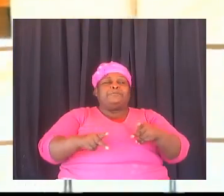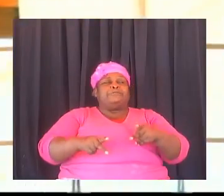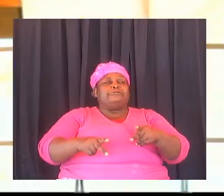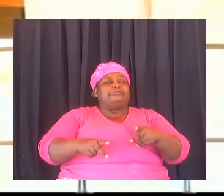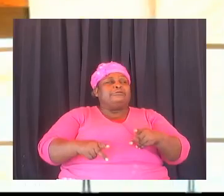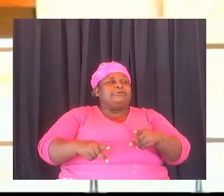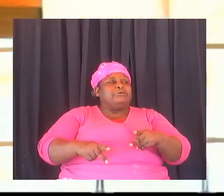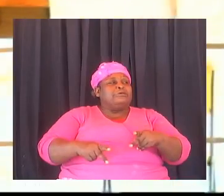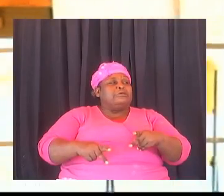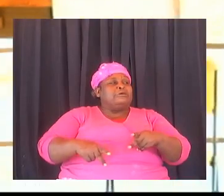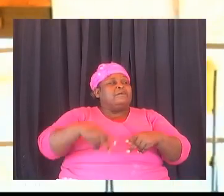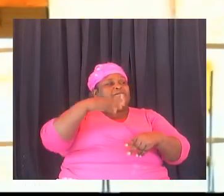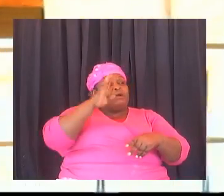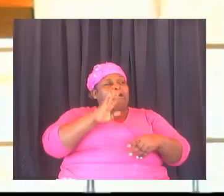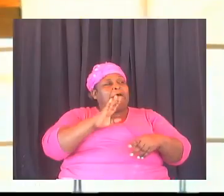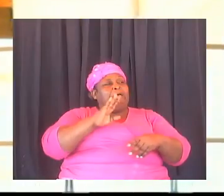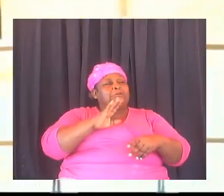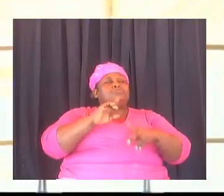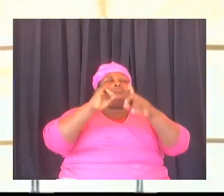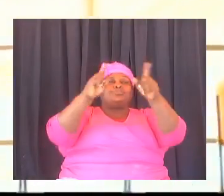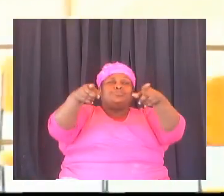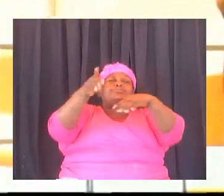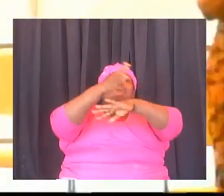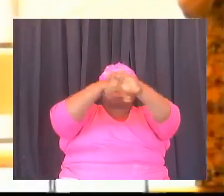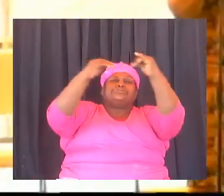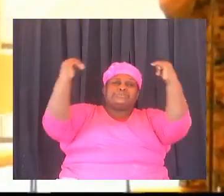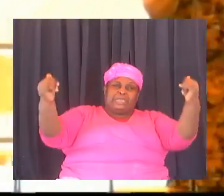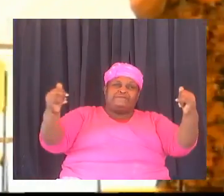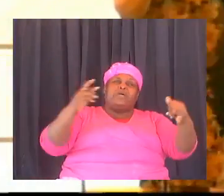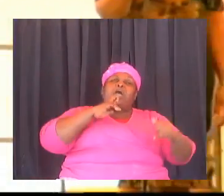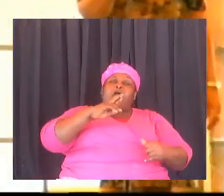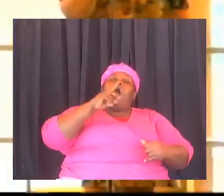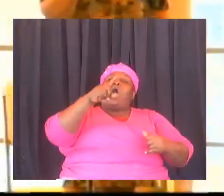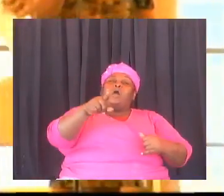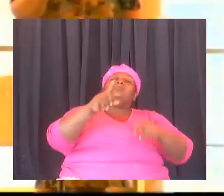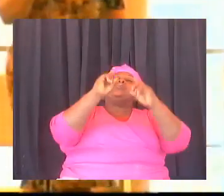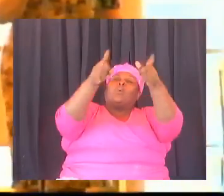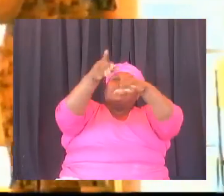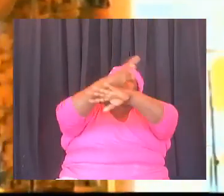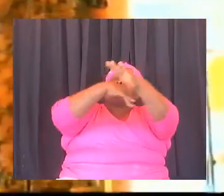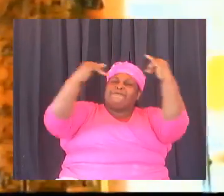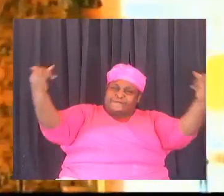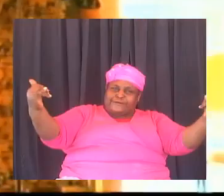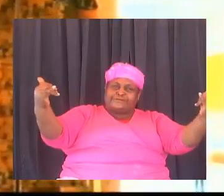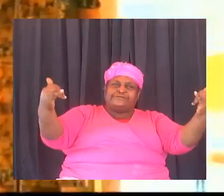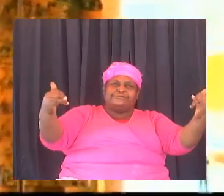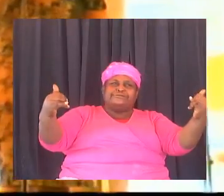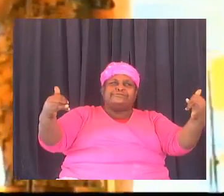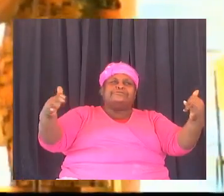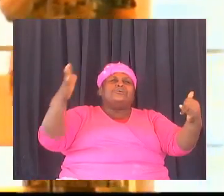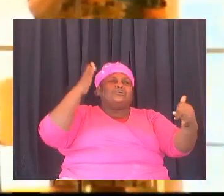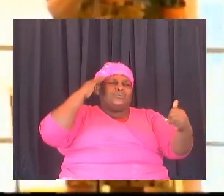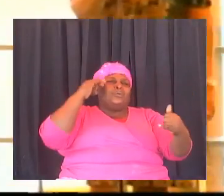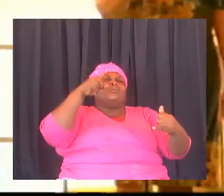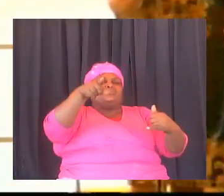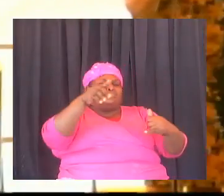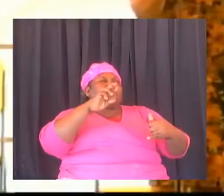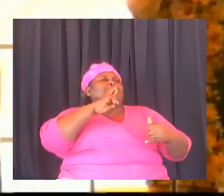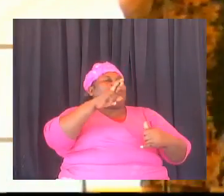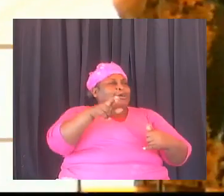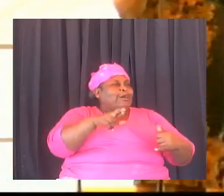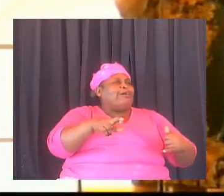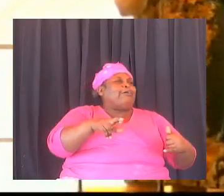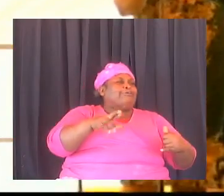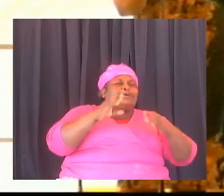for higher ground? Yes, you are. Saints over here, are you bound for higher ground? I know you are. Somebody shout